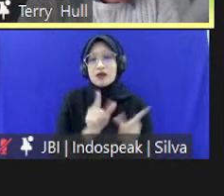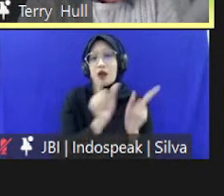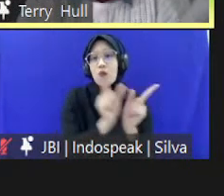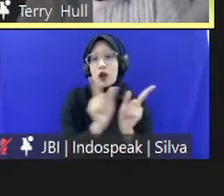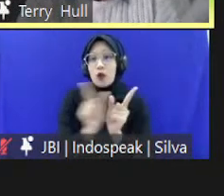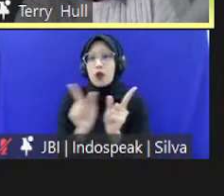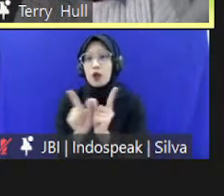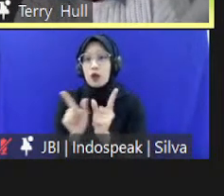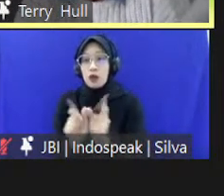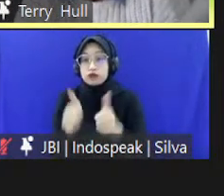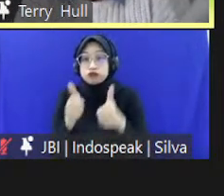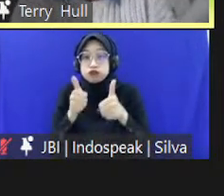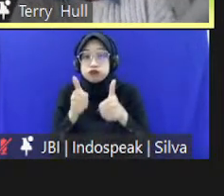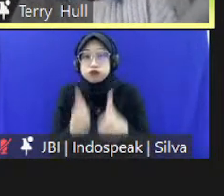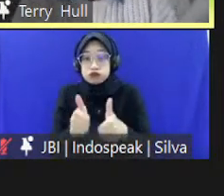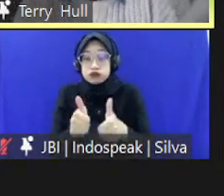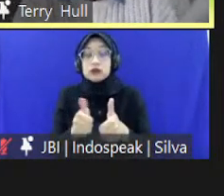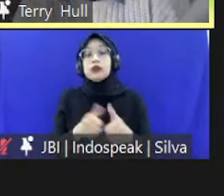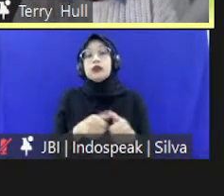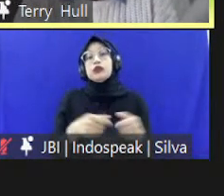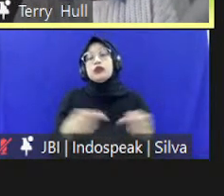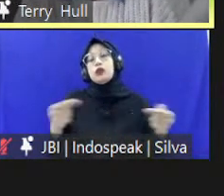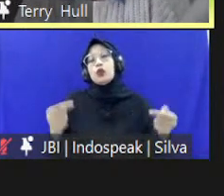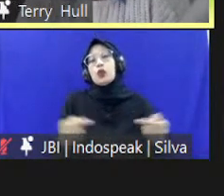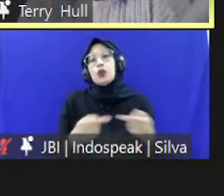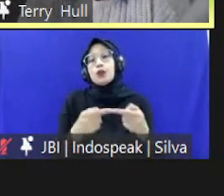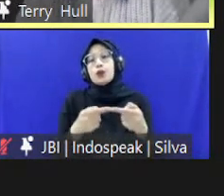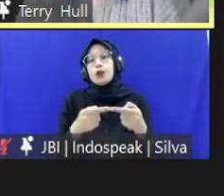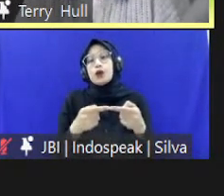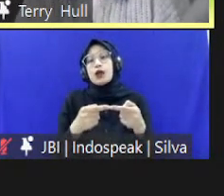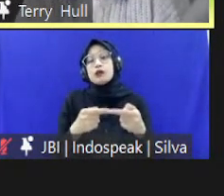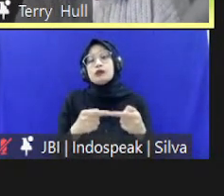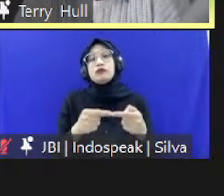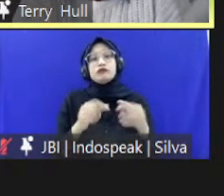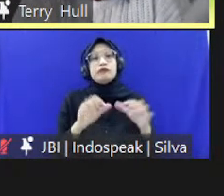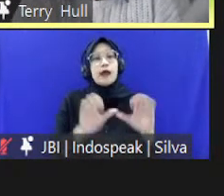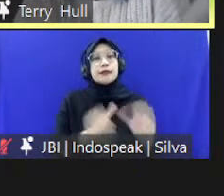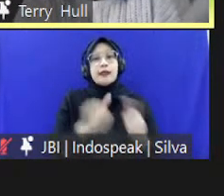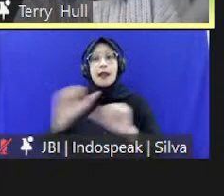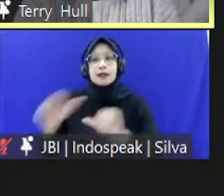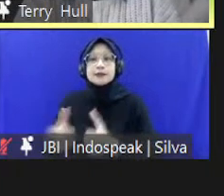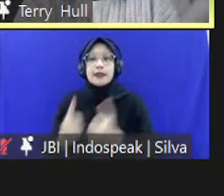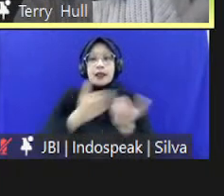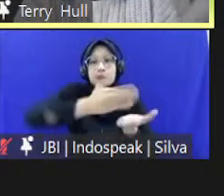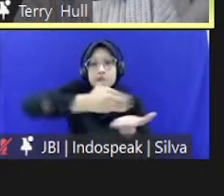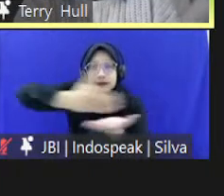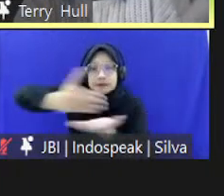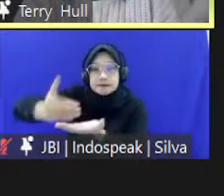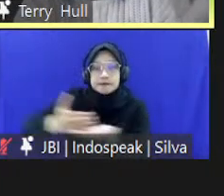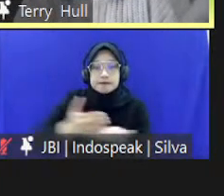showing summary measures of a whole range of things, among which are